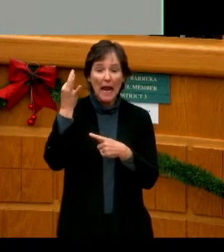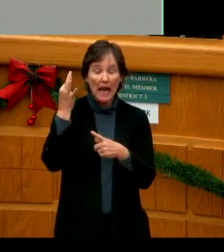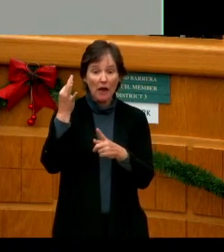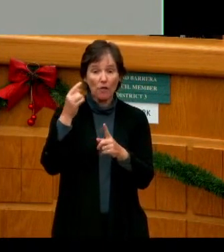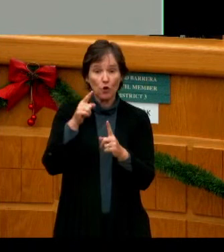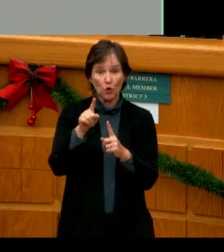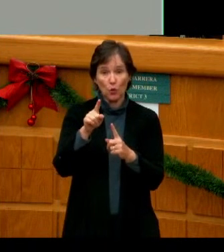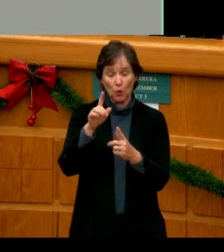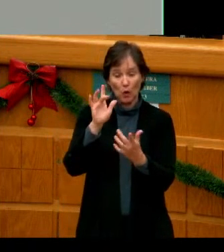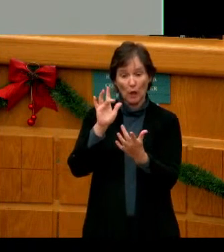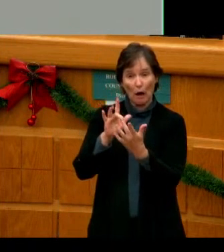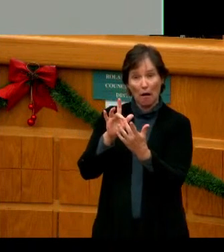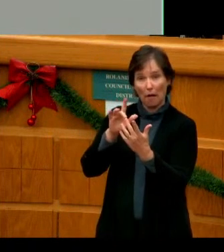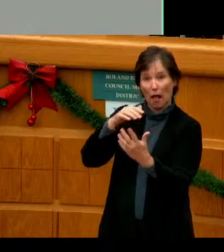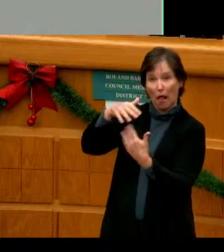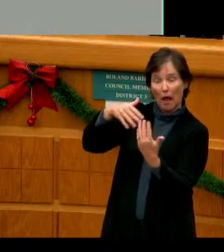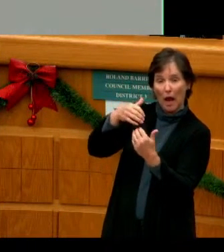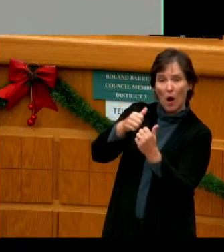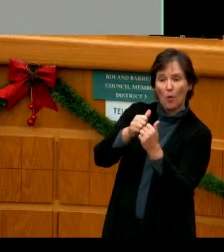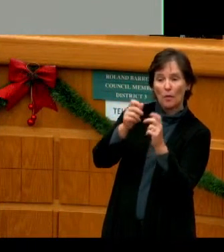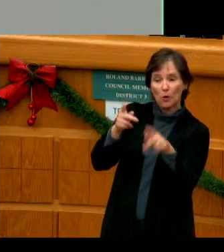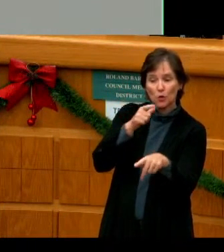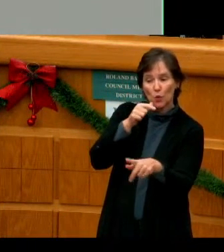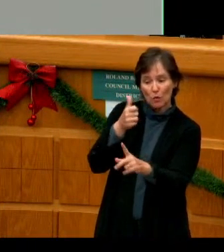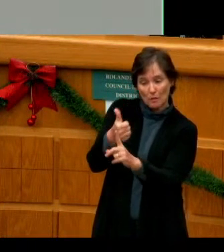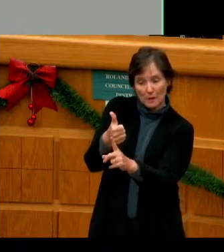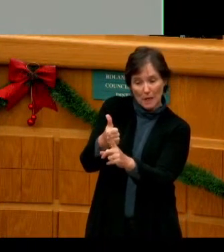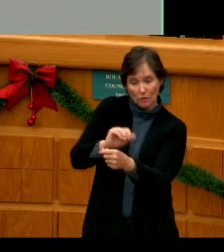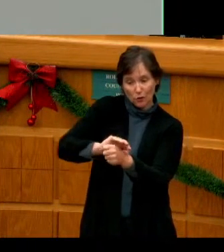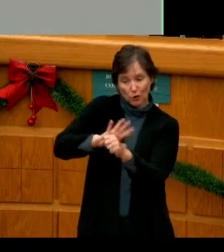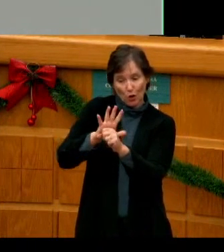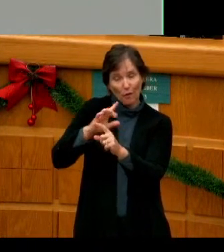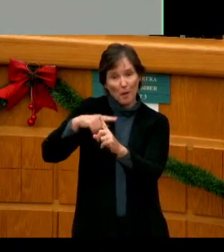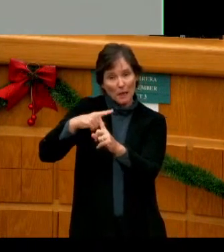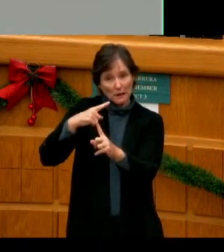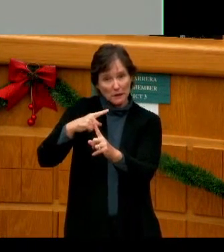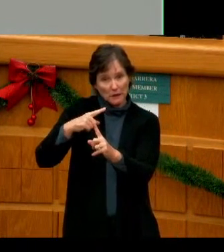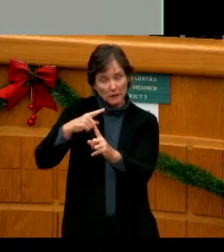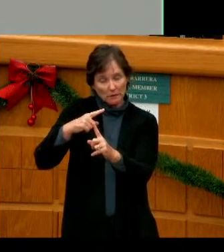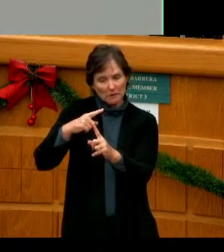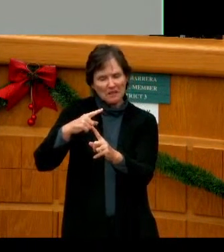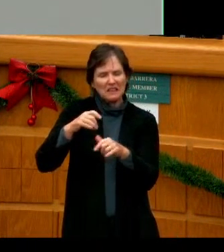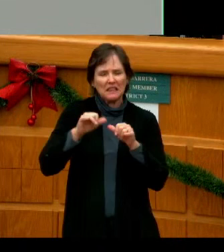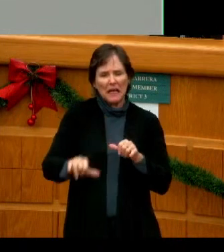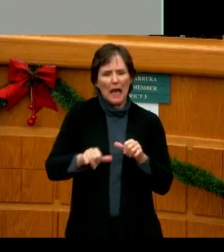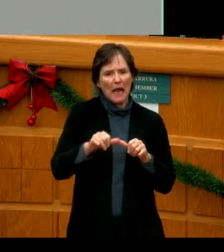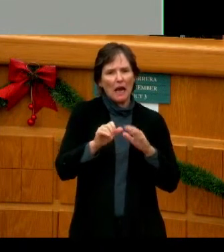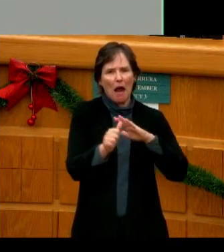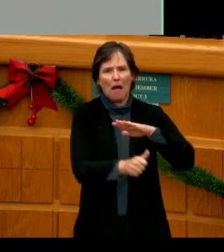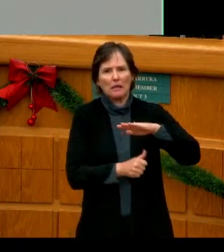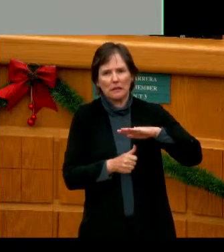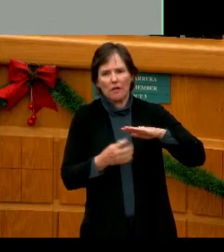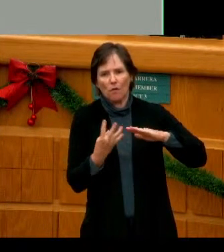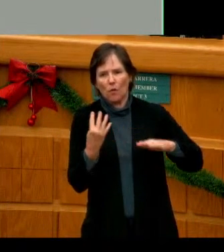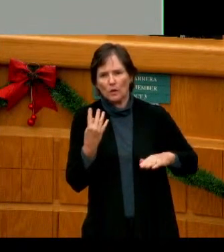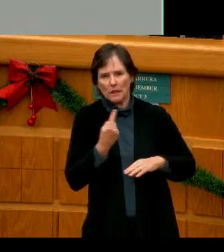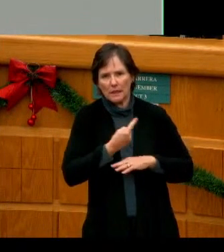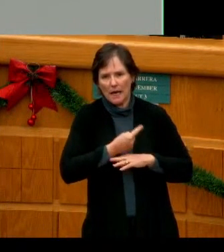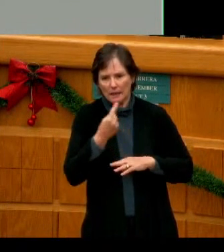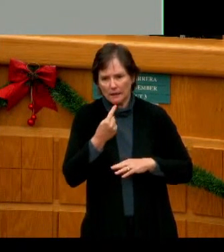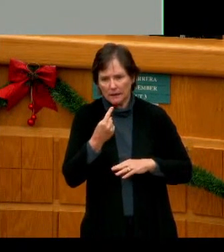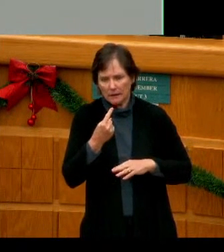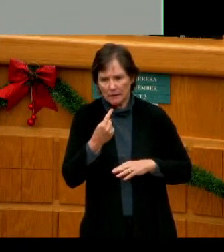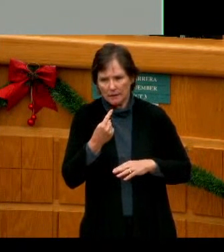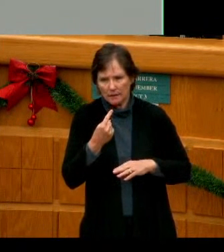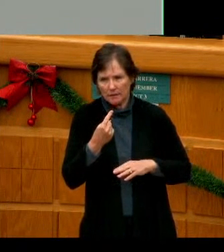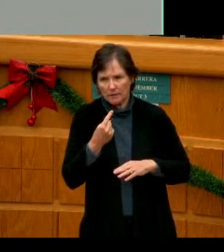when exposed to somebody who's had COVID-19 or when you're symptomatic until you contact your healthcare professional, get tested, and